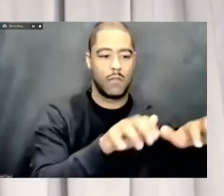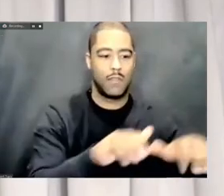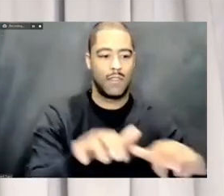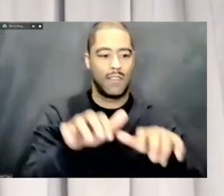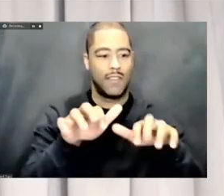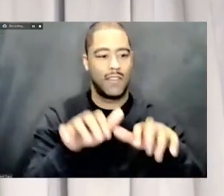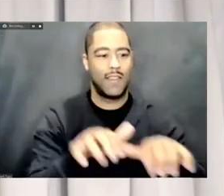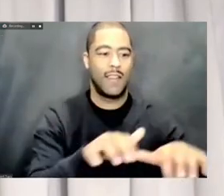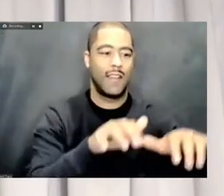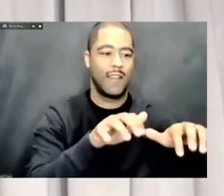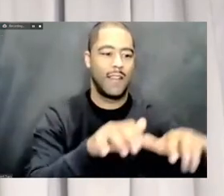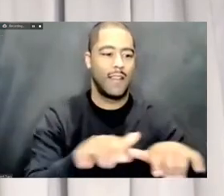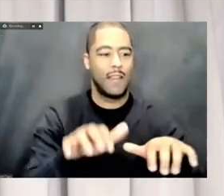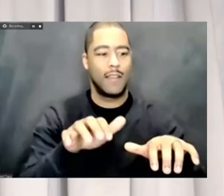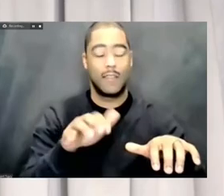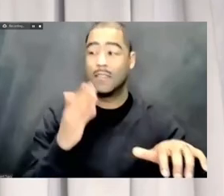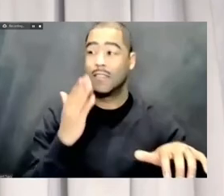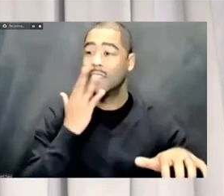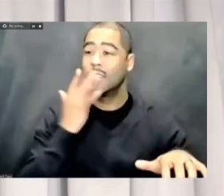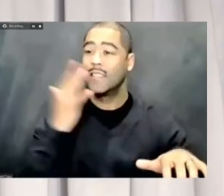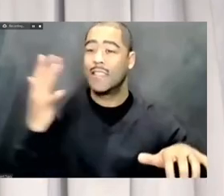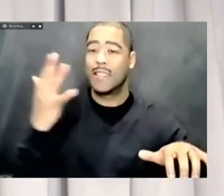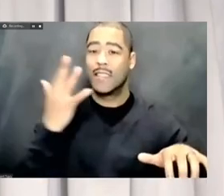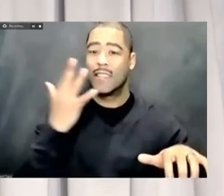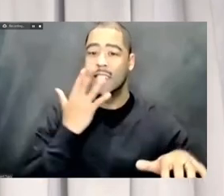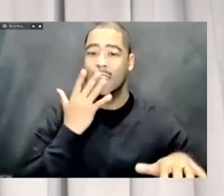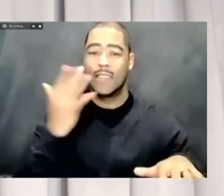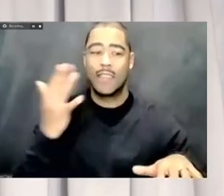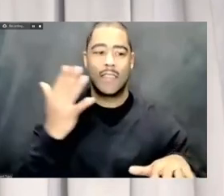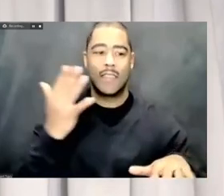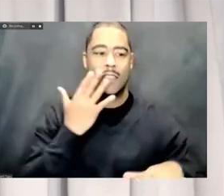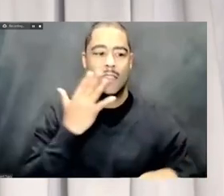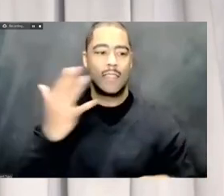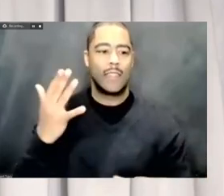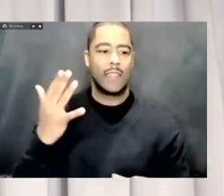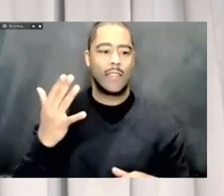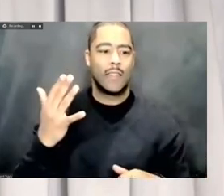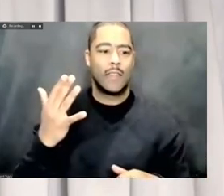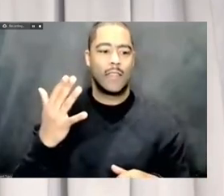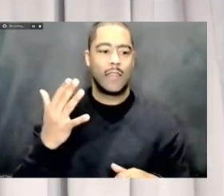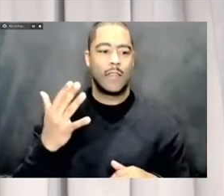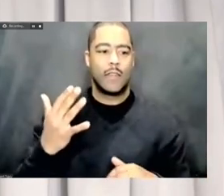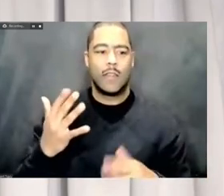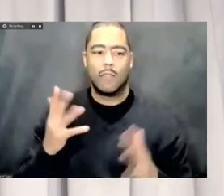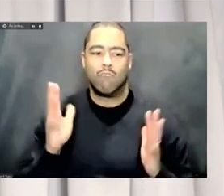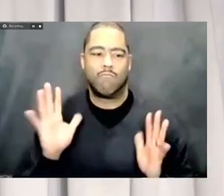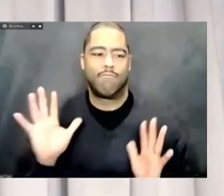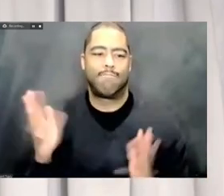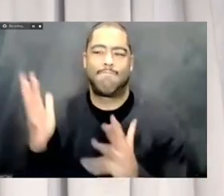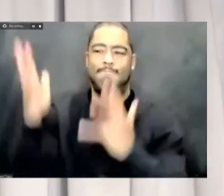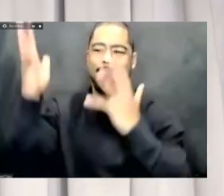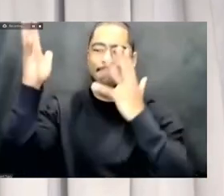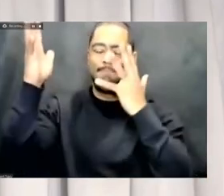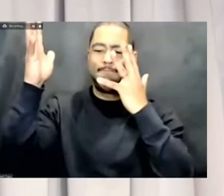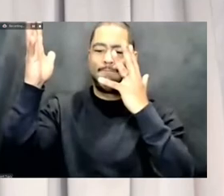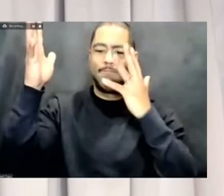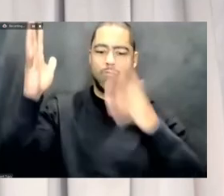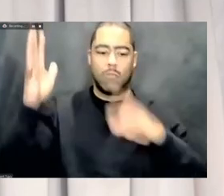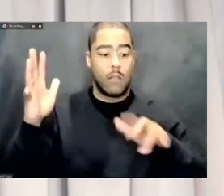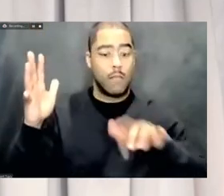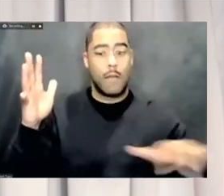vain for the singer to burst into clamor with the great black piano